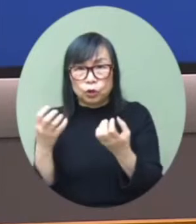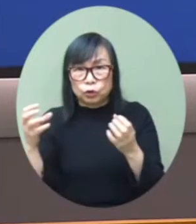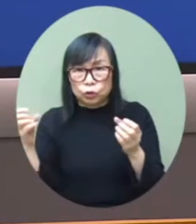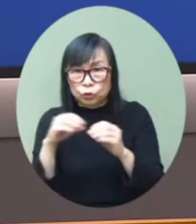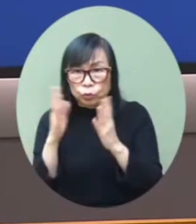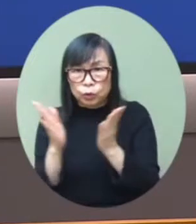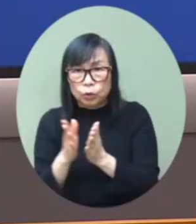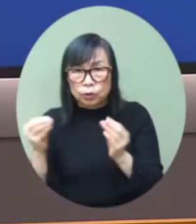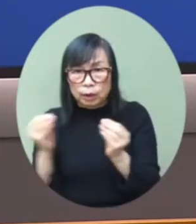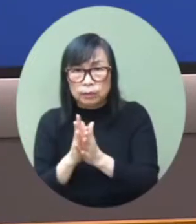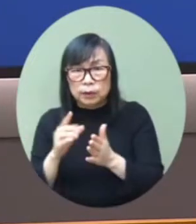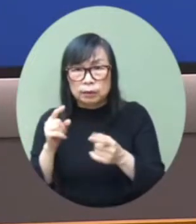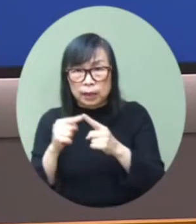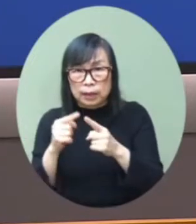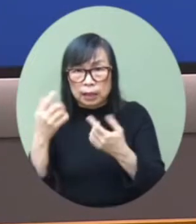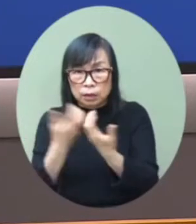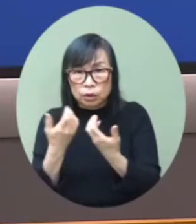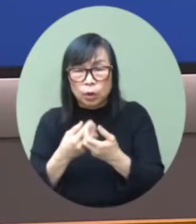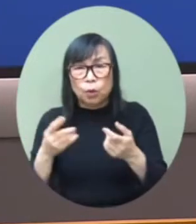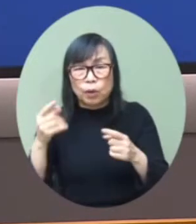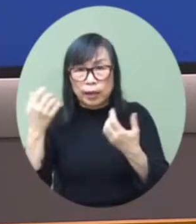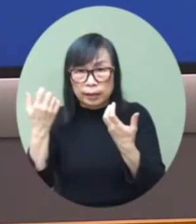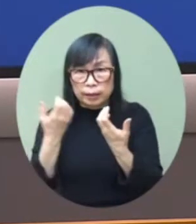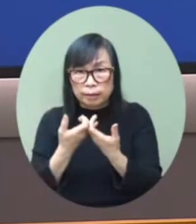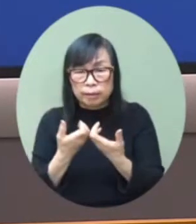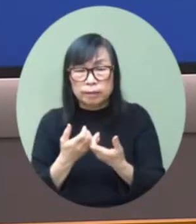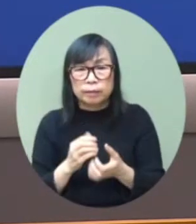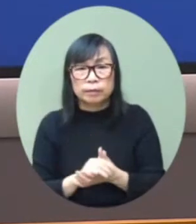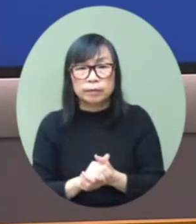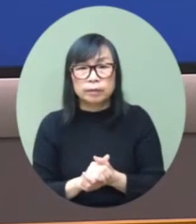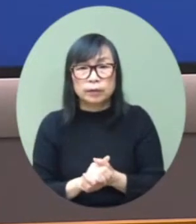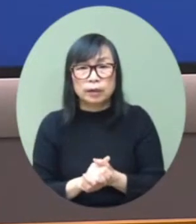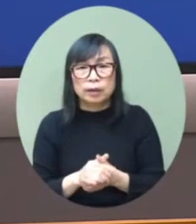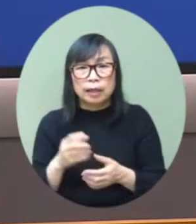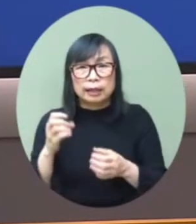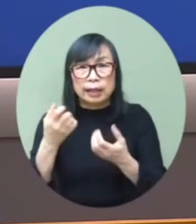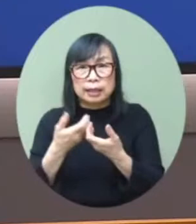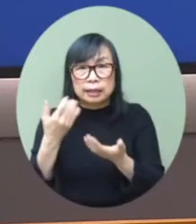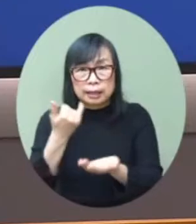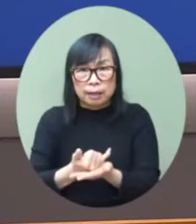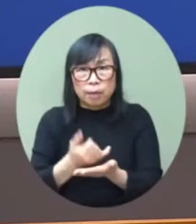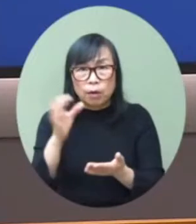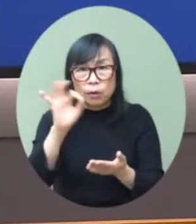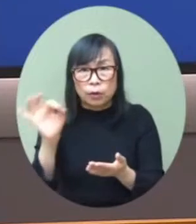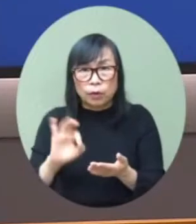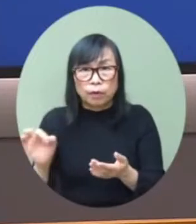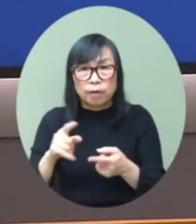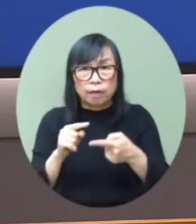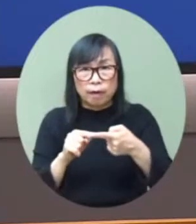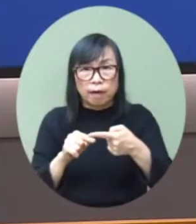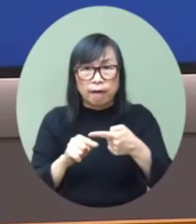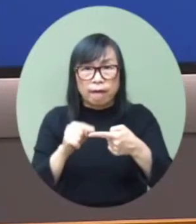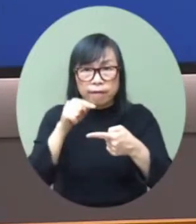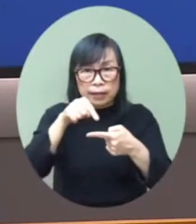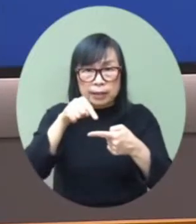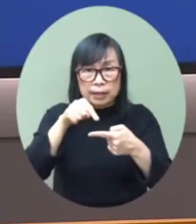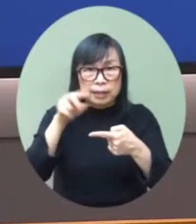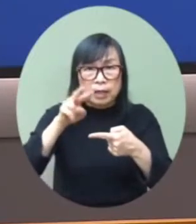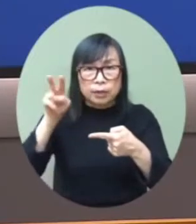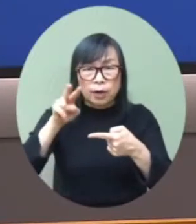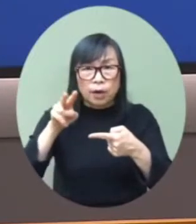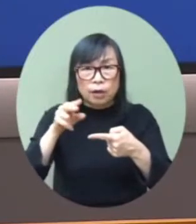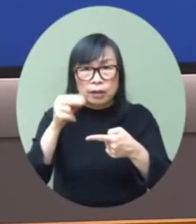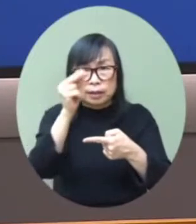rate. The numerator will be the same, will be 7,000 deaths, but the denominator, whether it's 1 million, 2 million, 3 million, or 4